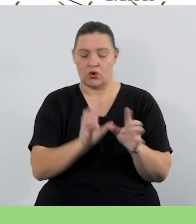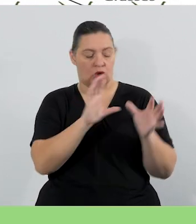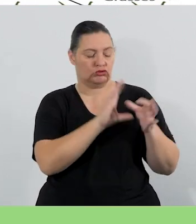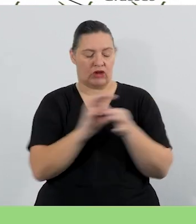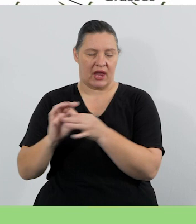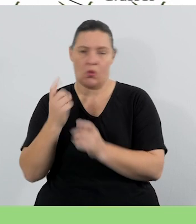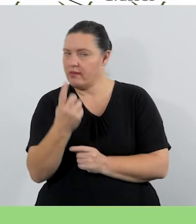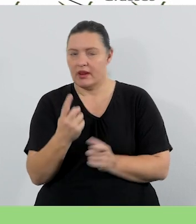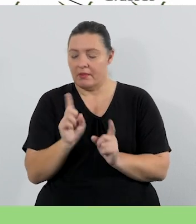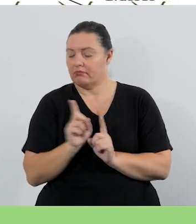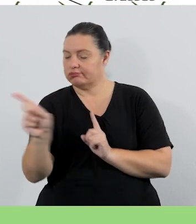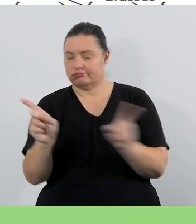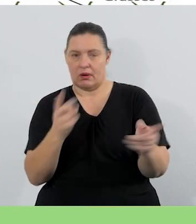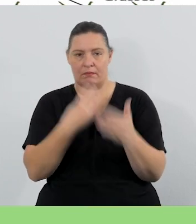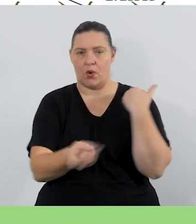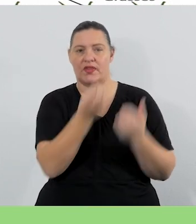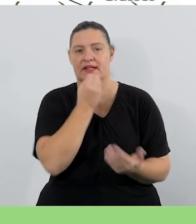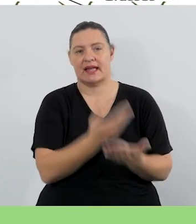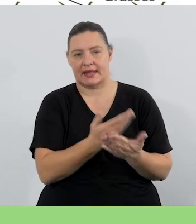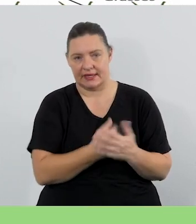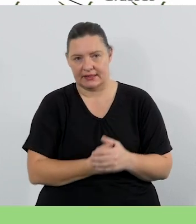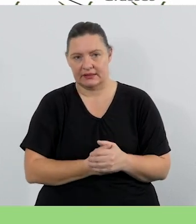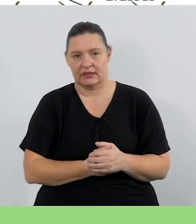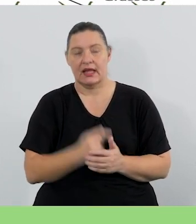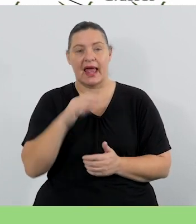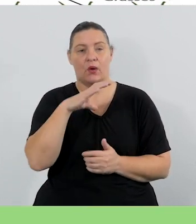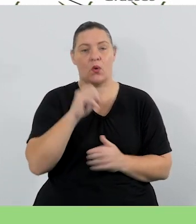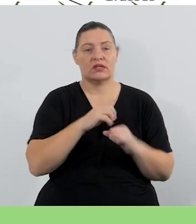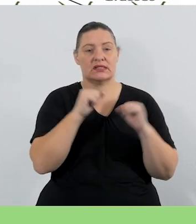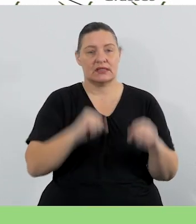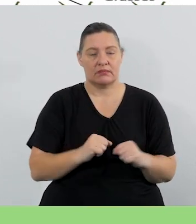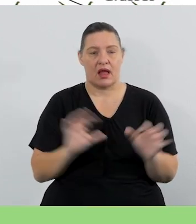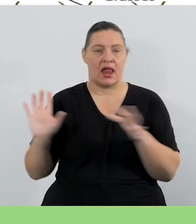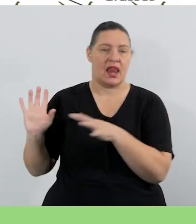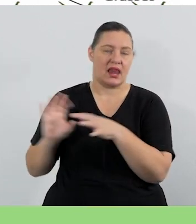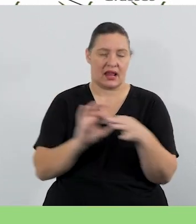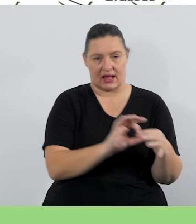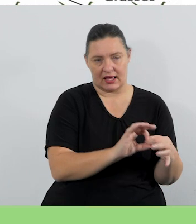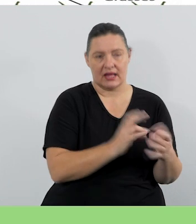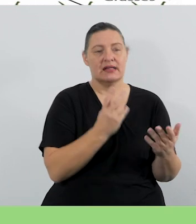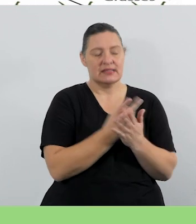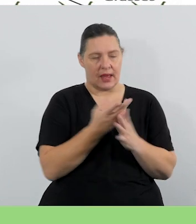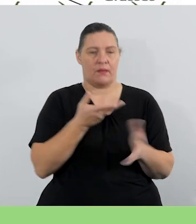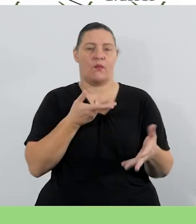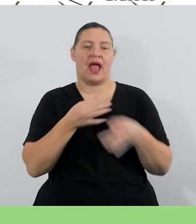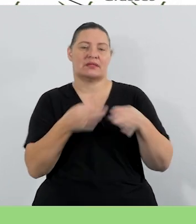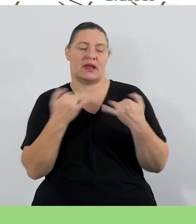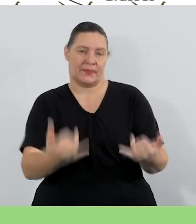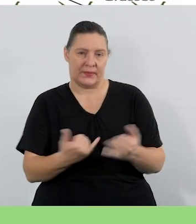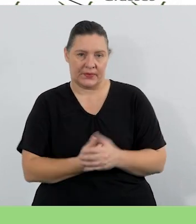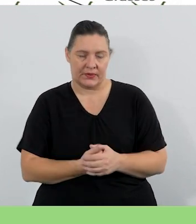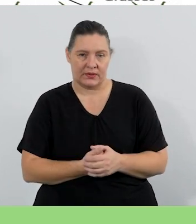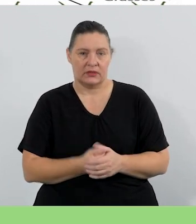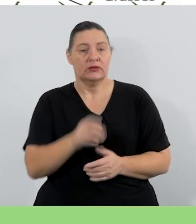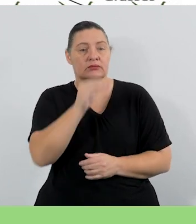instead of a food chain. Food chains in an ecosystem are interlinked, just like how I've explained it